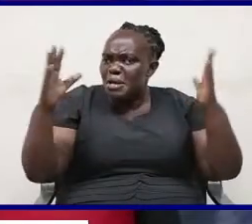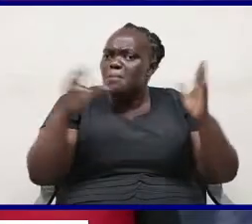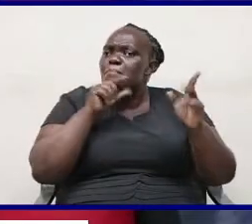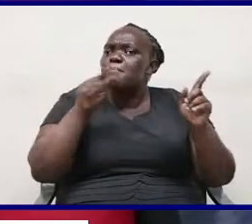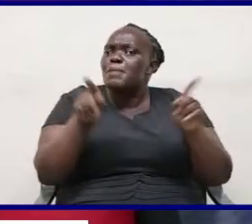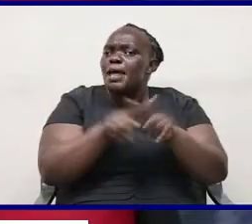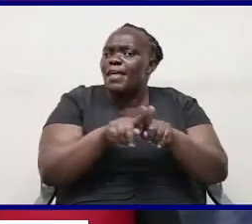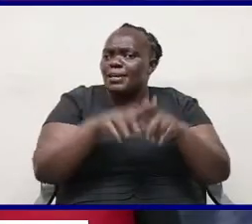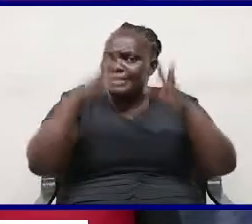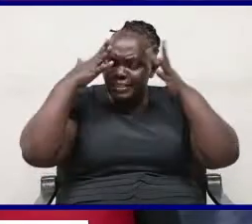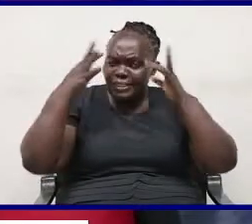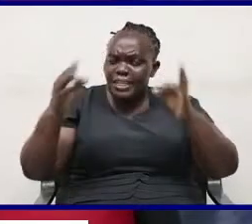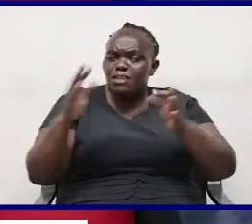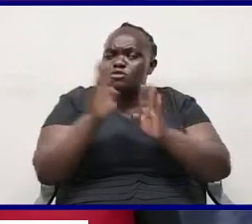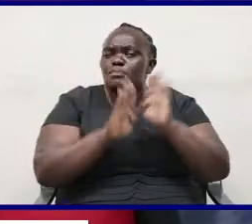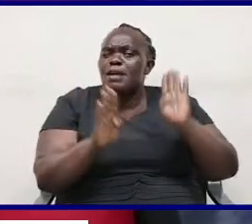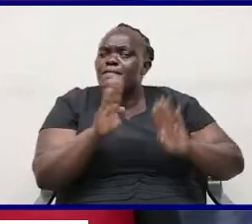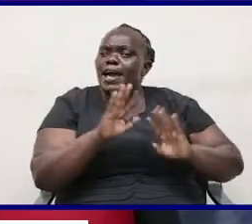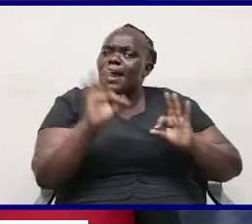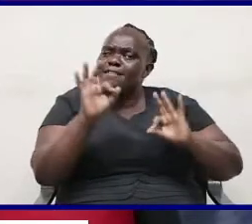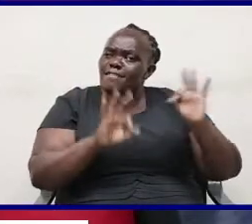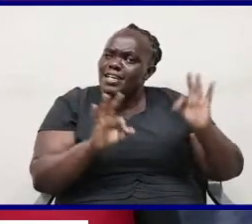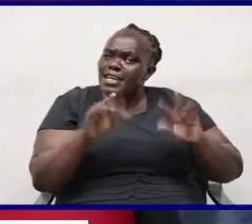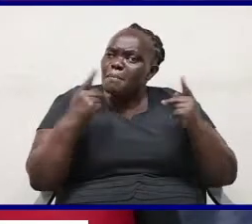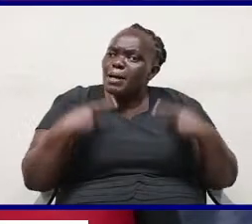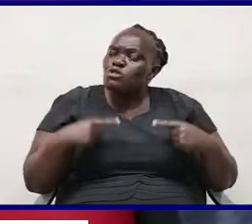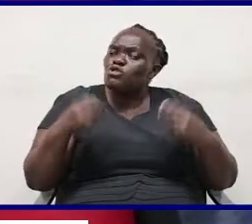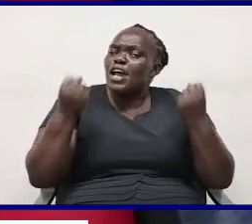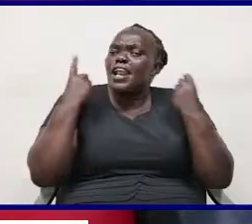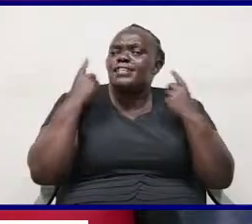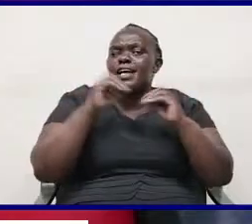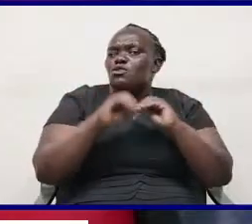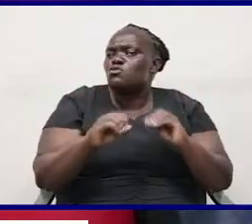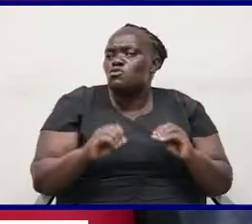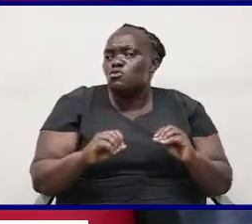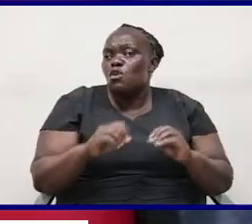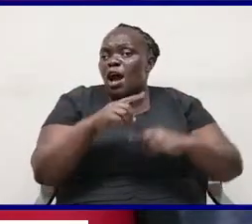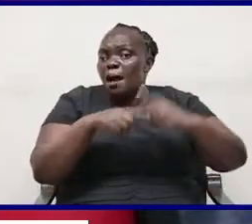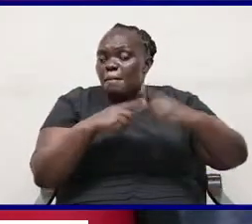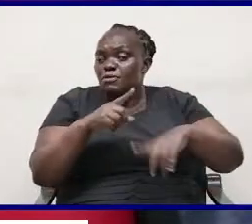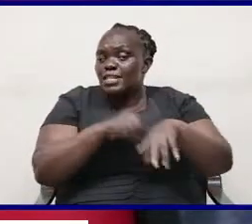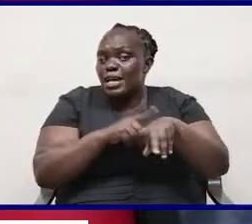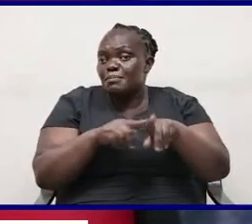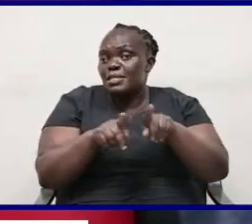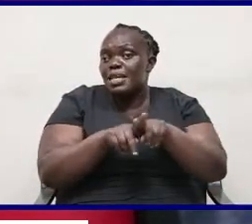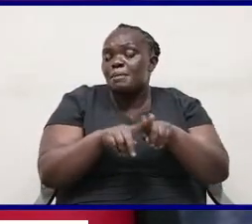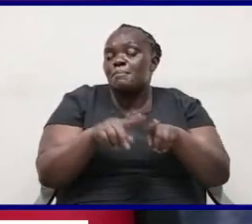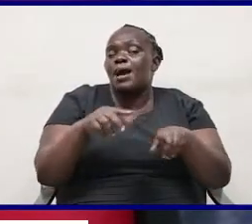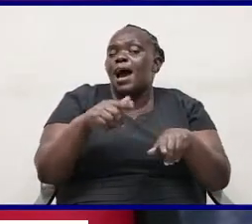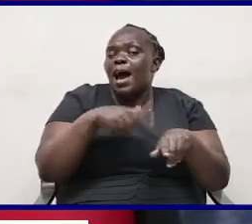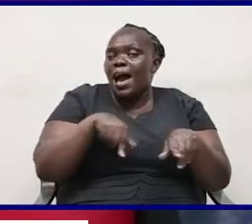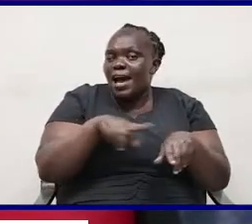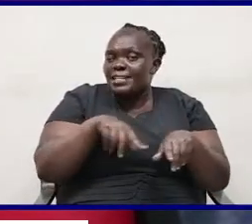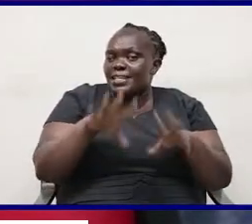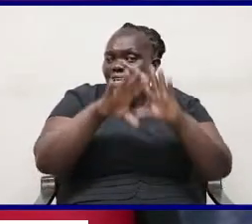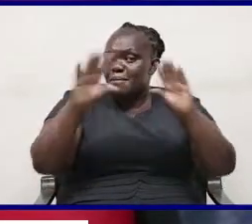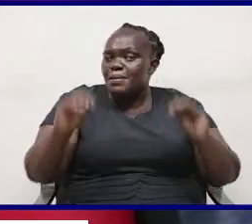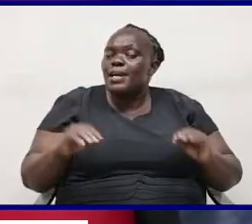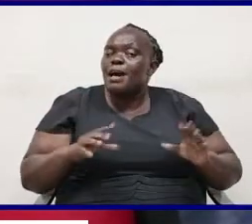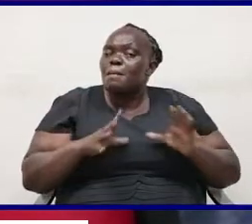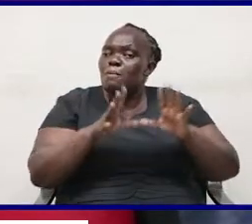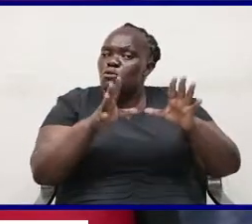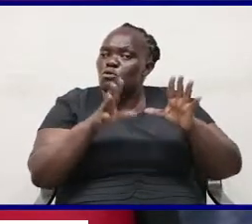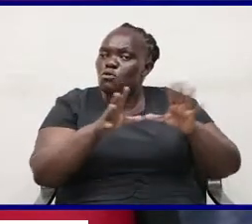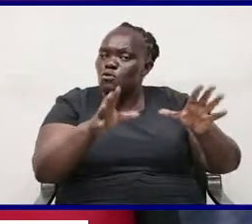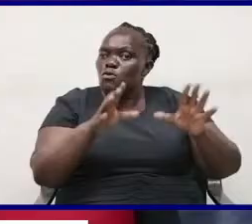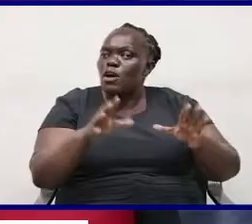have just decided to behave in a style that nobody really understands. Yeah. So it's about time, even us as Africa, we really pushed